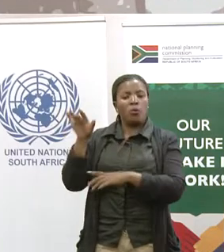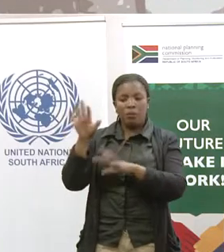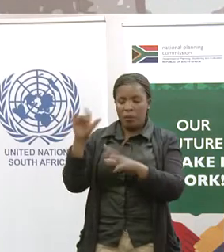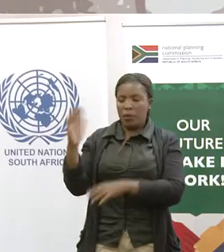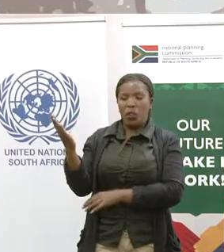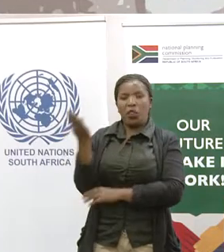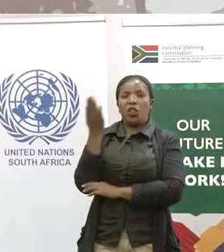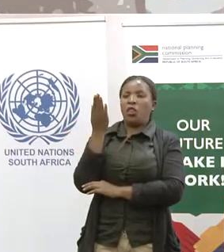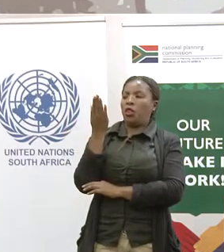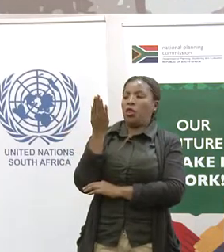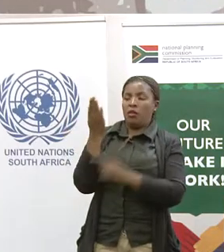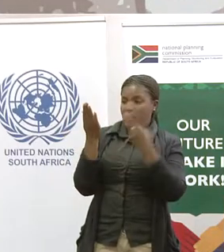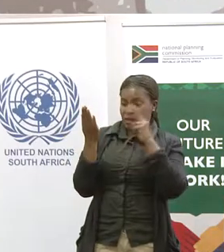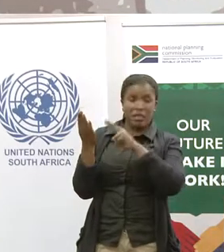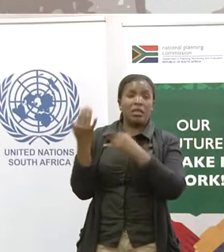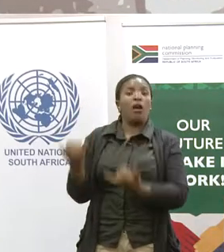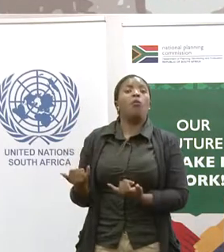Everybody was frustrated.